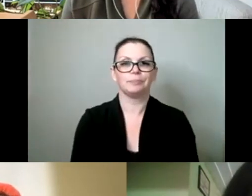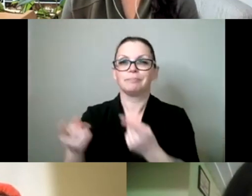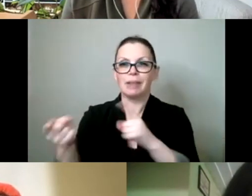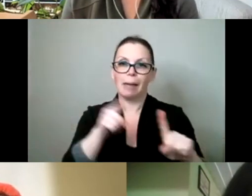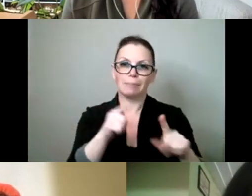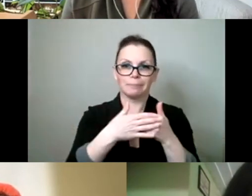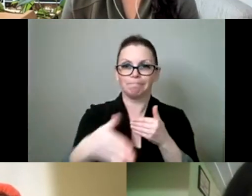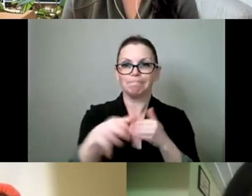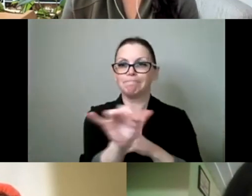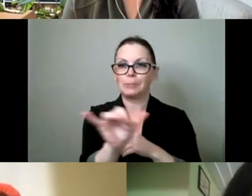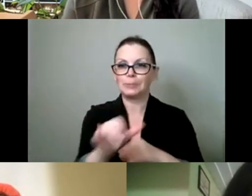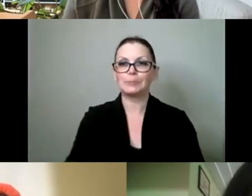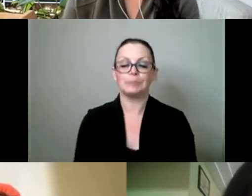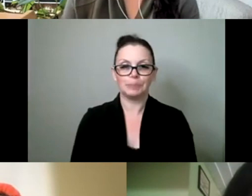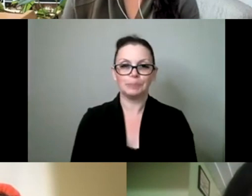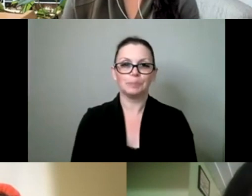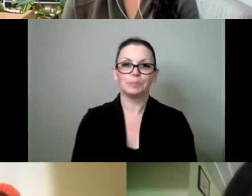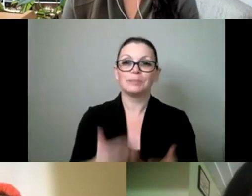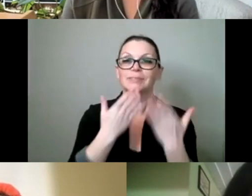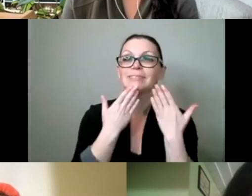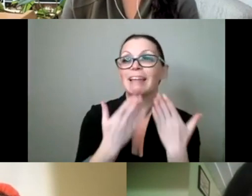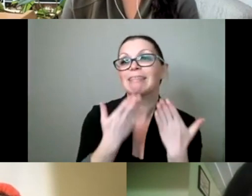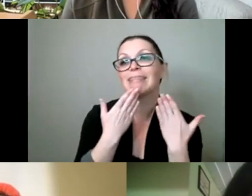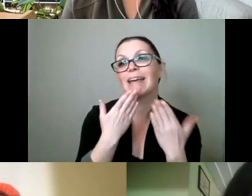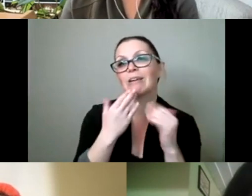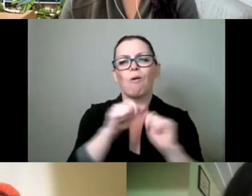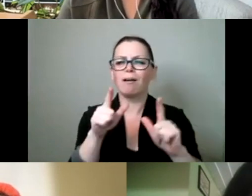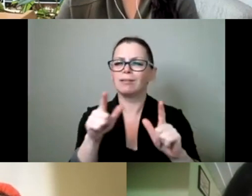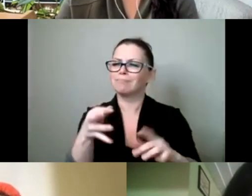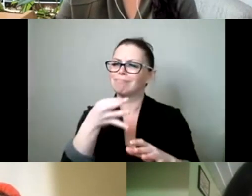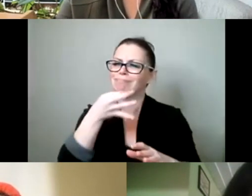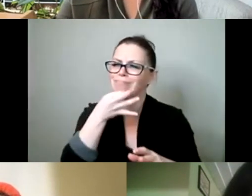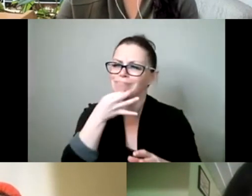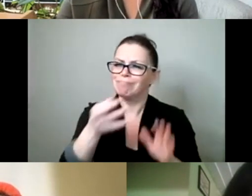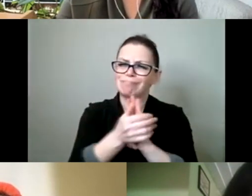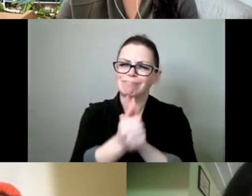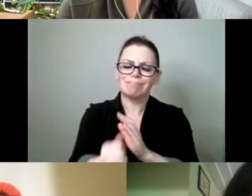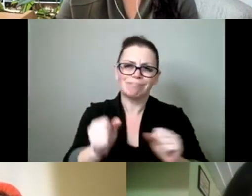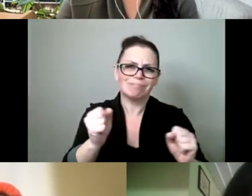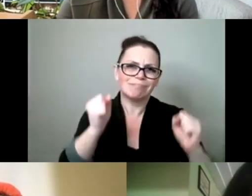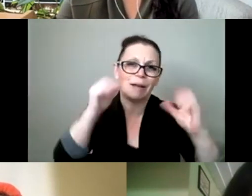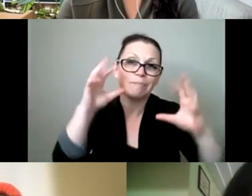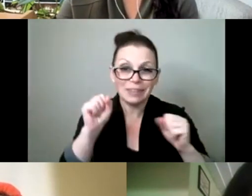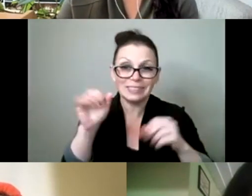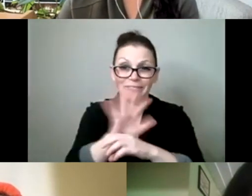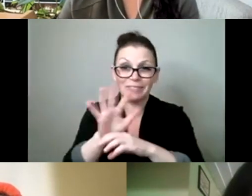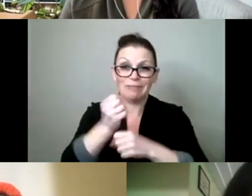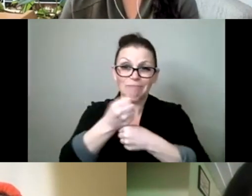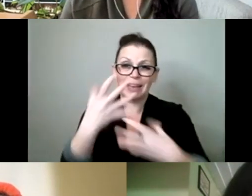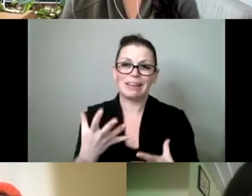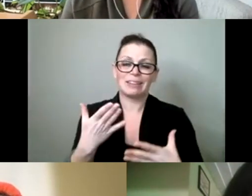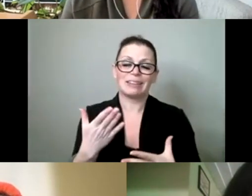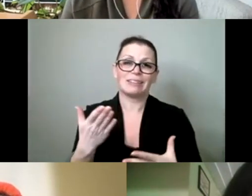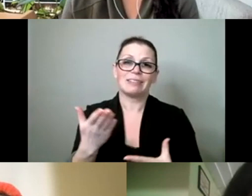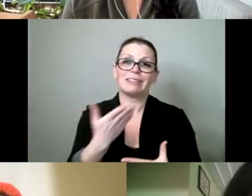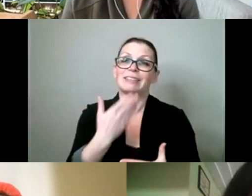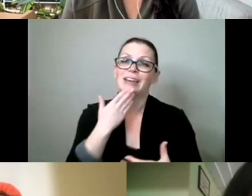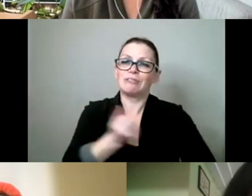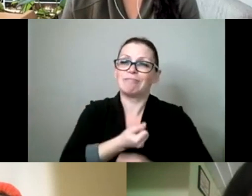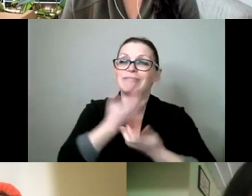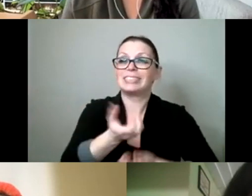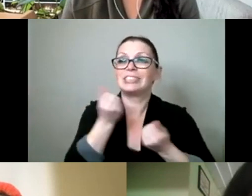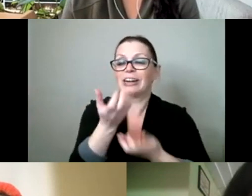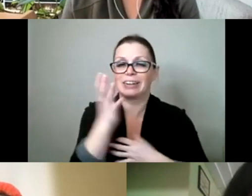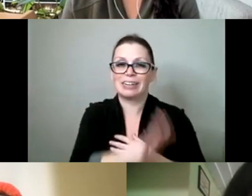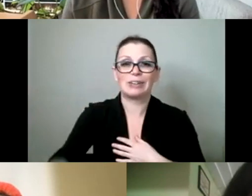well. So thank you, esteemed filmmakers. Thank you for sharing yourselves with us. It's been a lovely conversation. I'm so excited